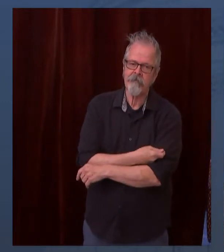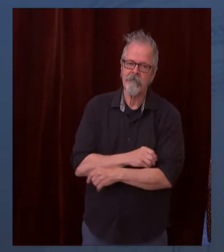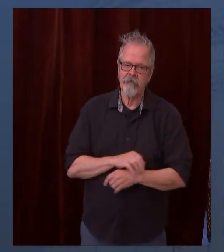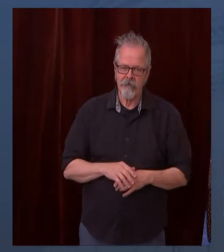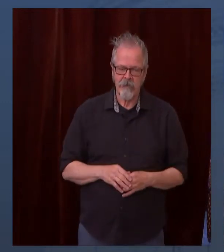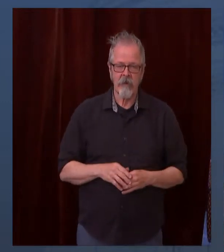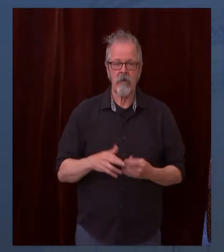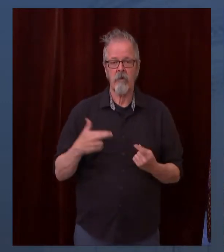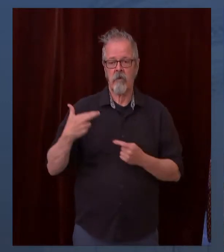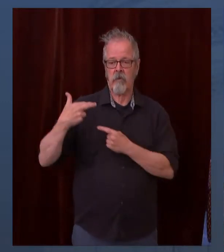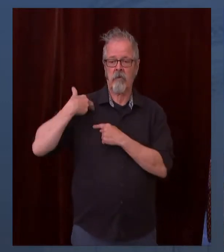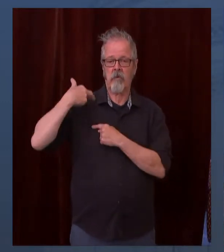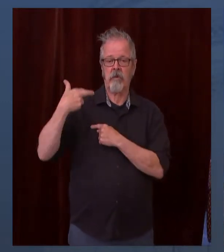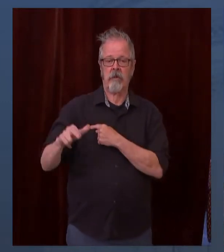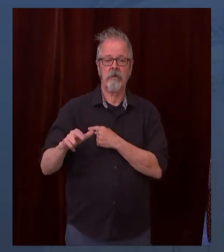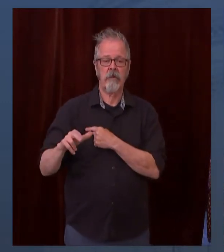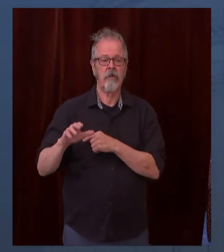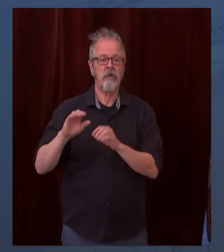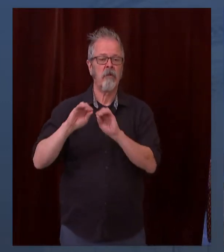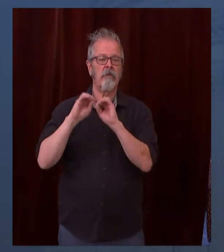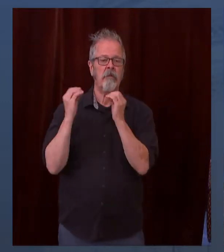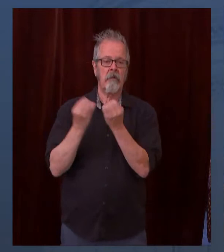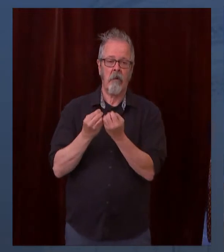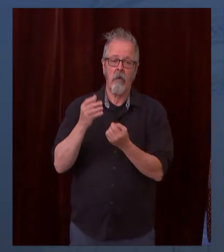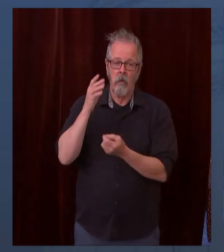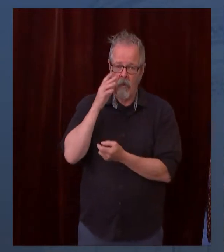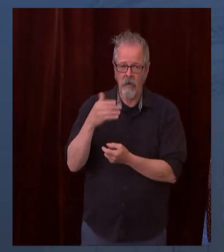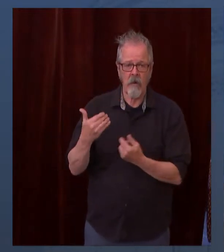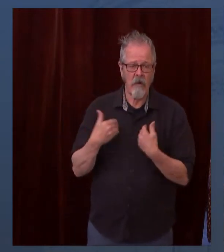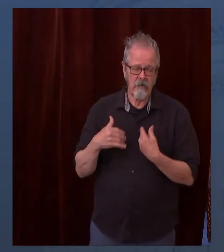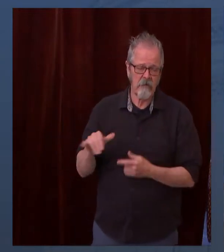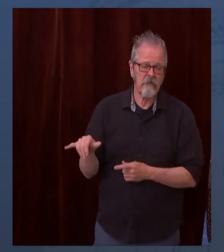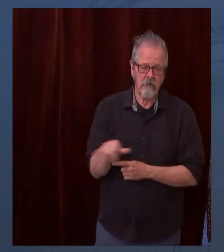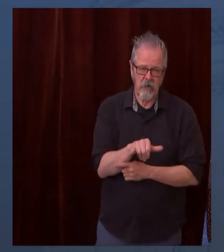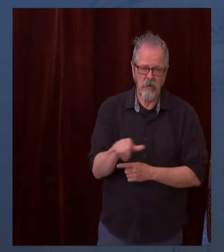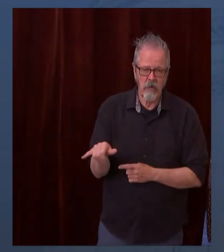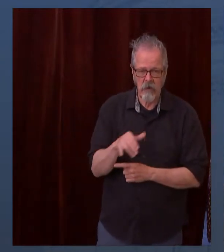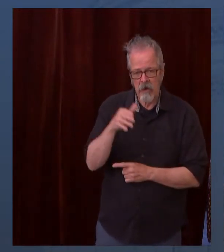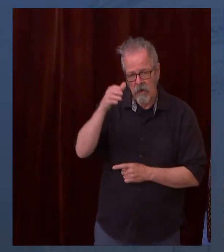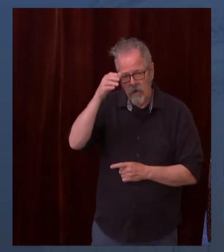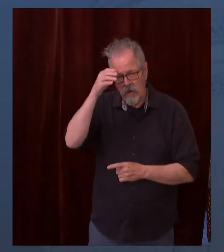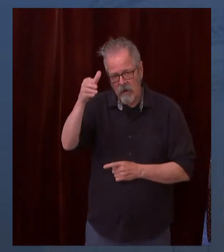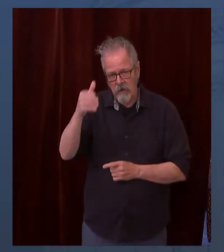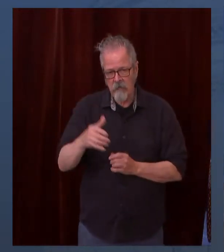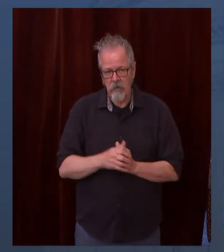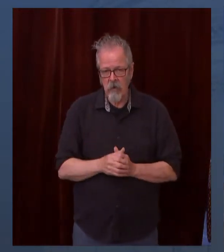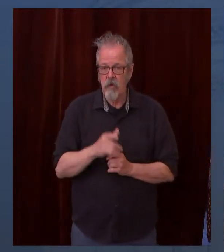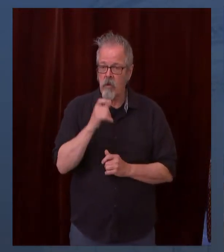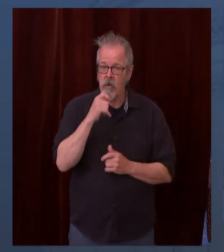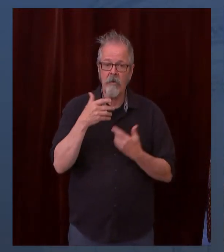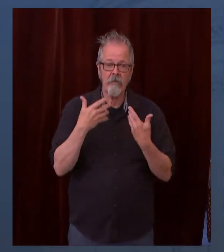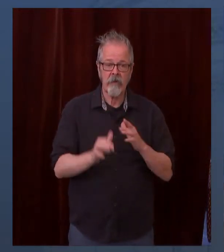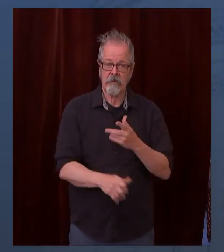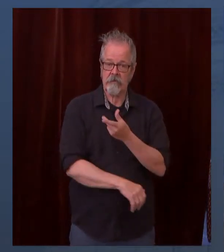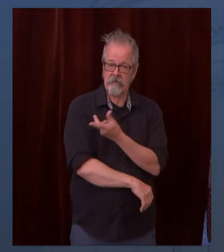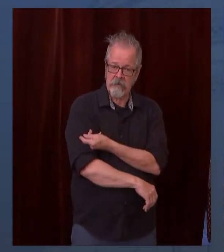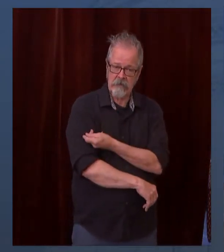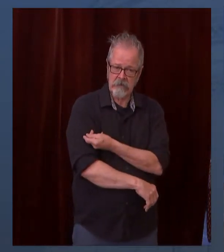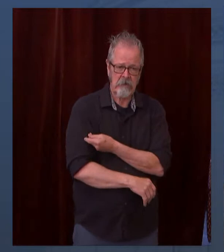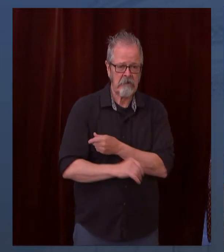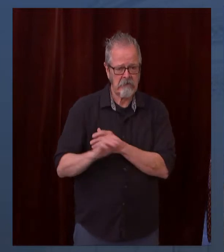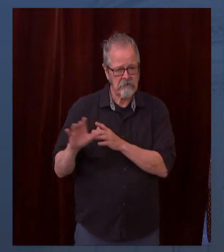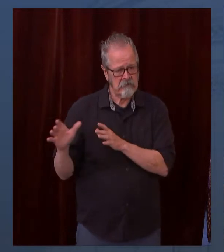to those rules. So the same thing, your church will be able to have people who are vaccinated in an area where you're close to